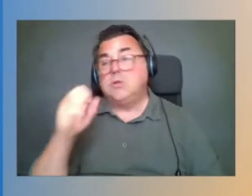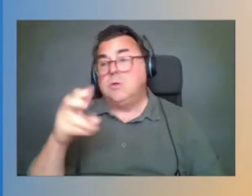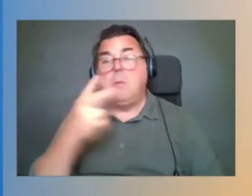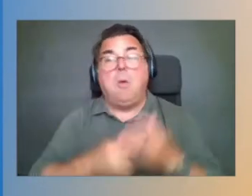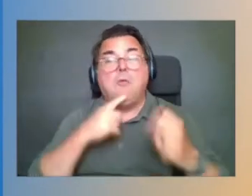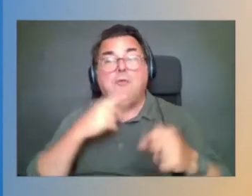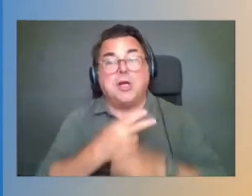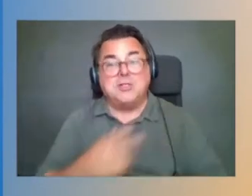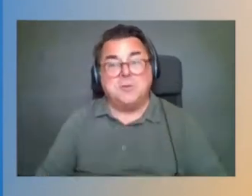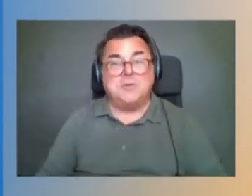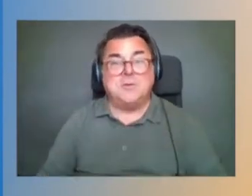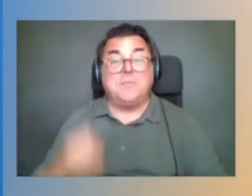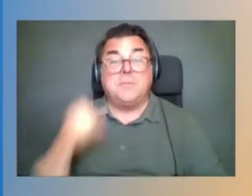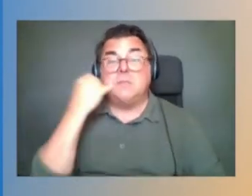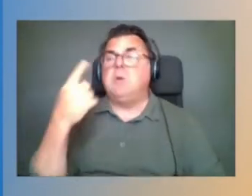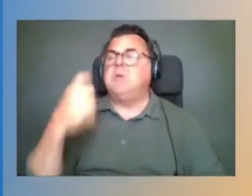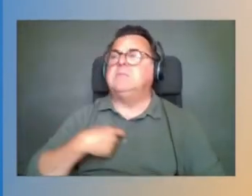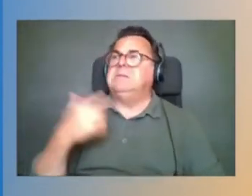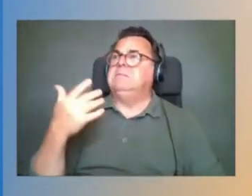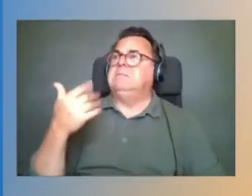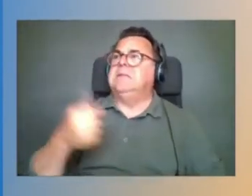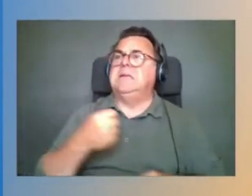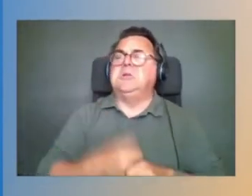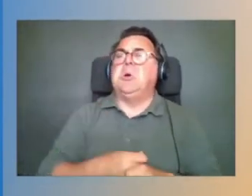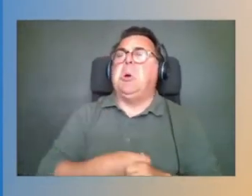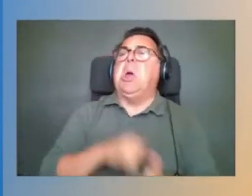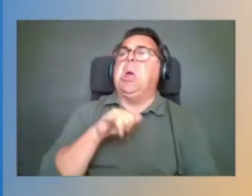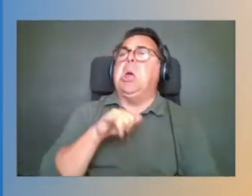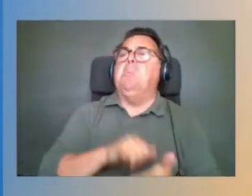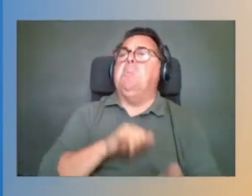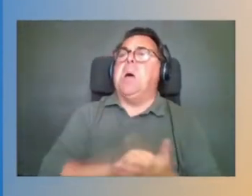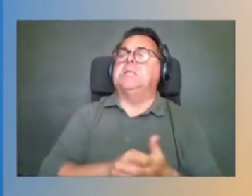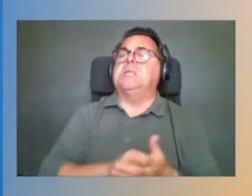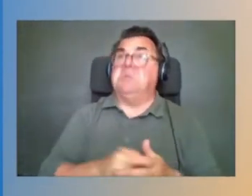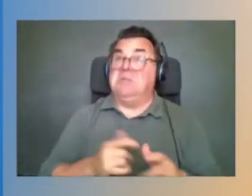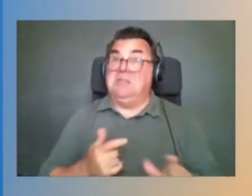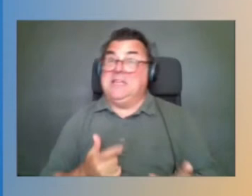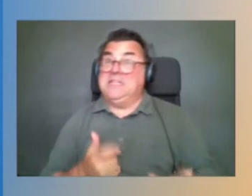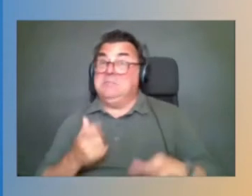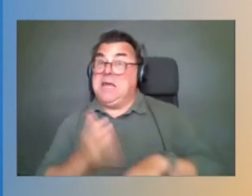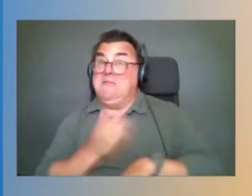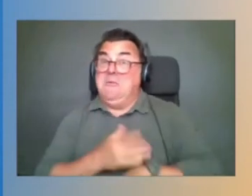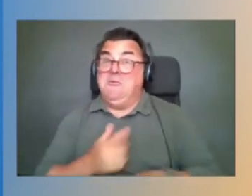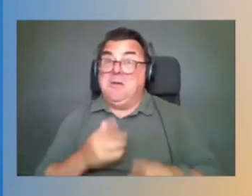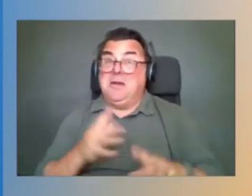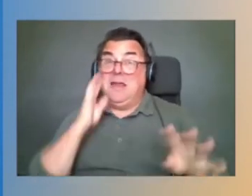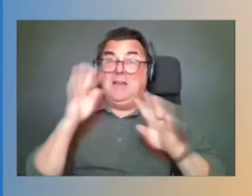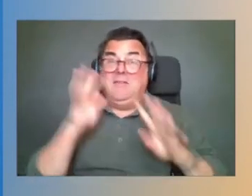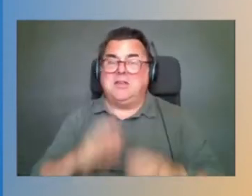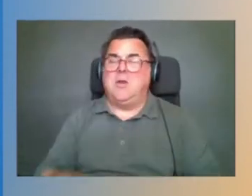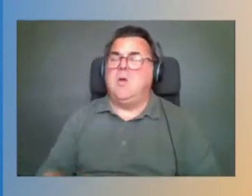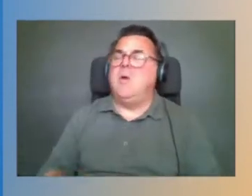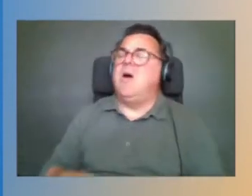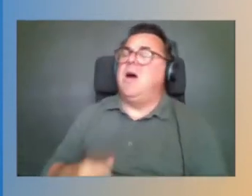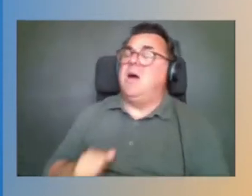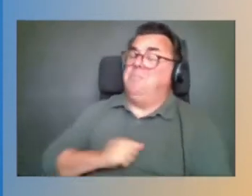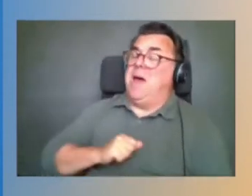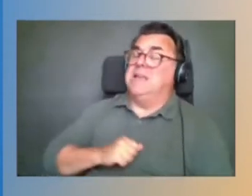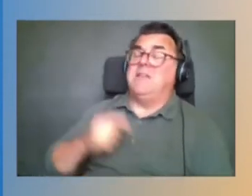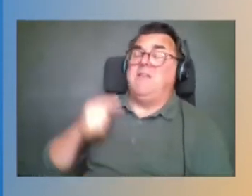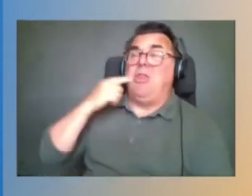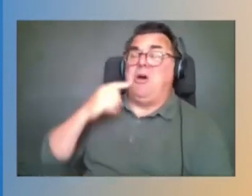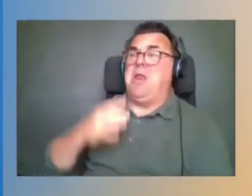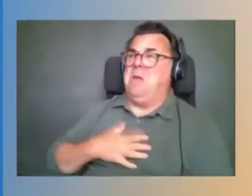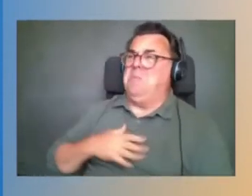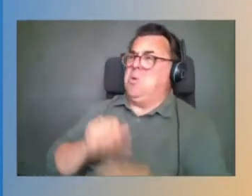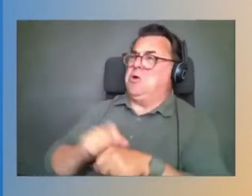asked me 10 or 15 years ago, I would have said, no one can move that fast. I was sure by this point in my career that things would be really boring and that things would have